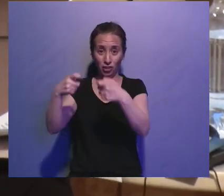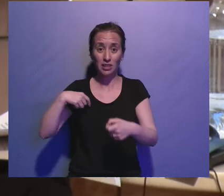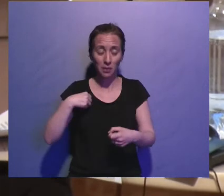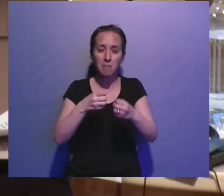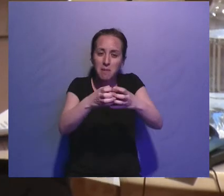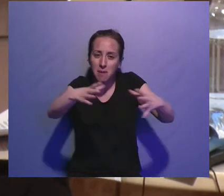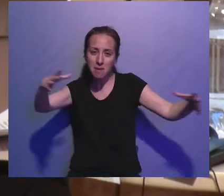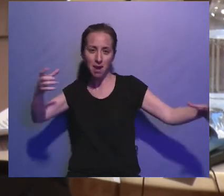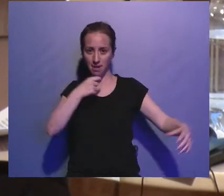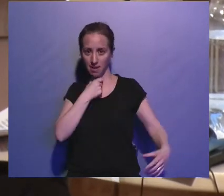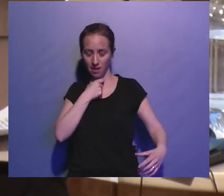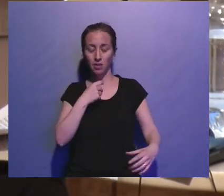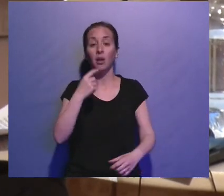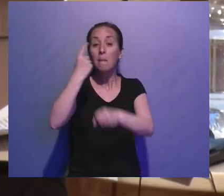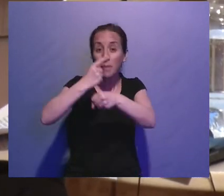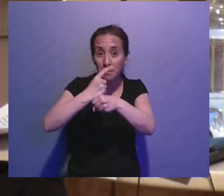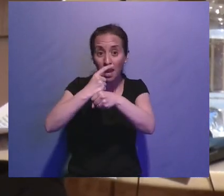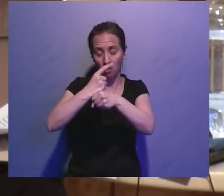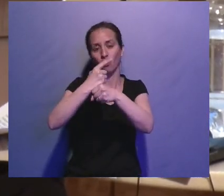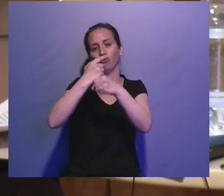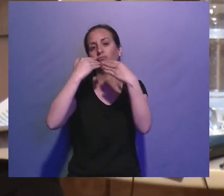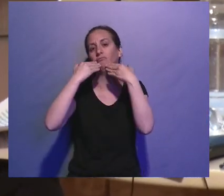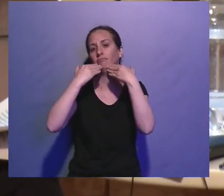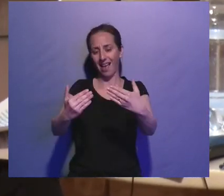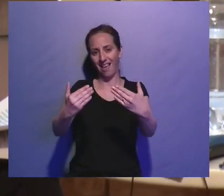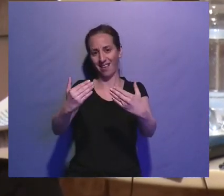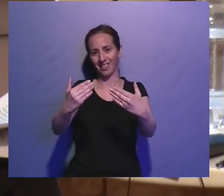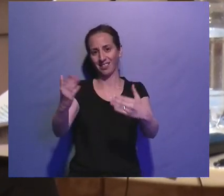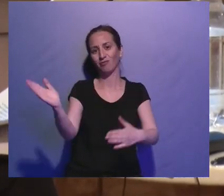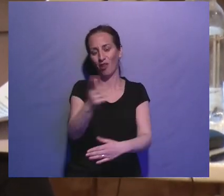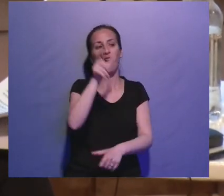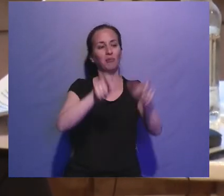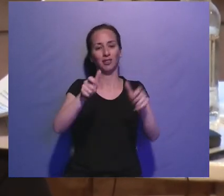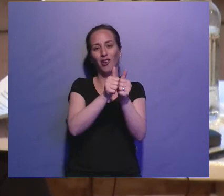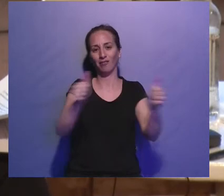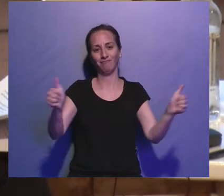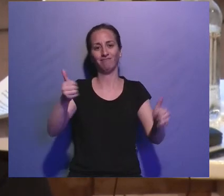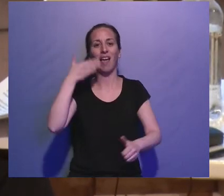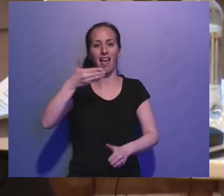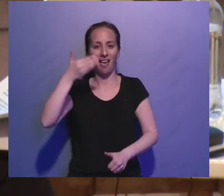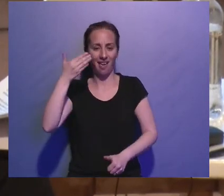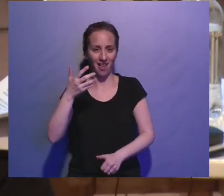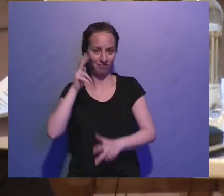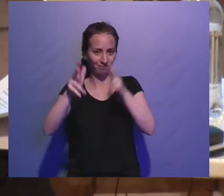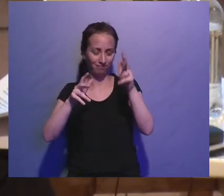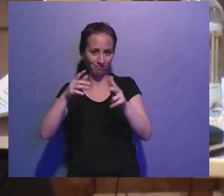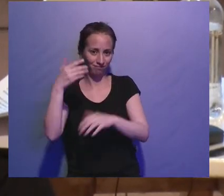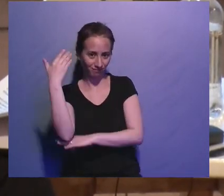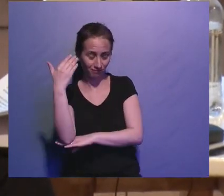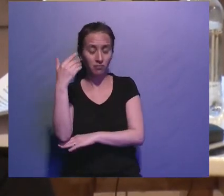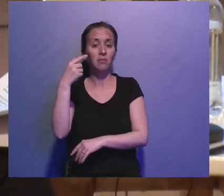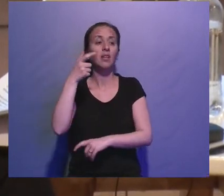bringing more civil society organizations closer to the OGP. I thank you all for